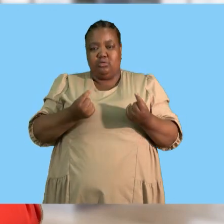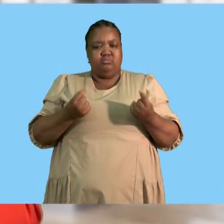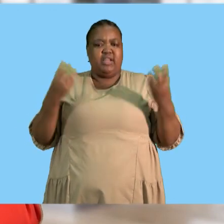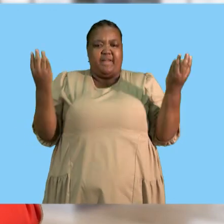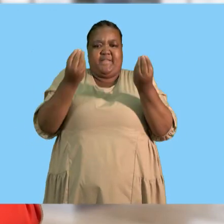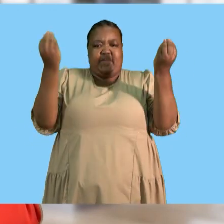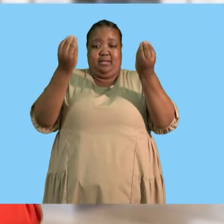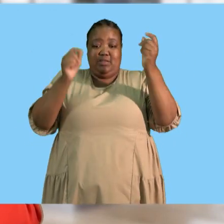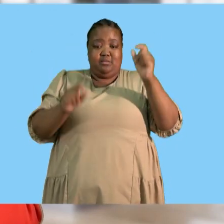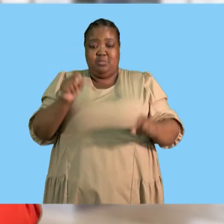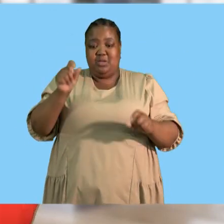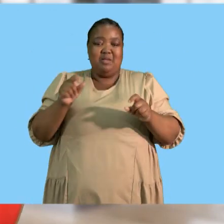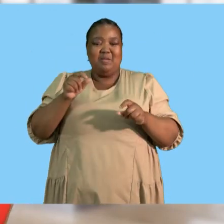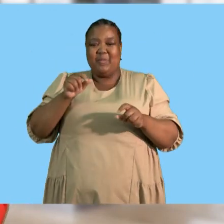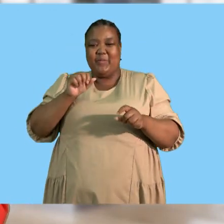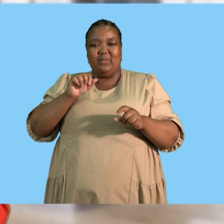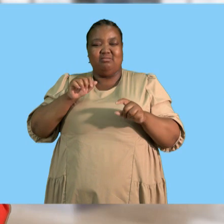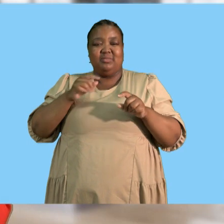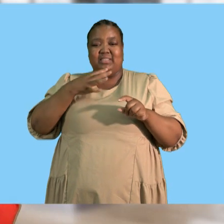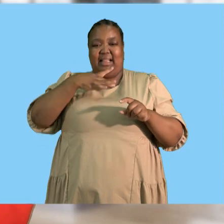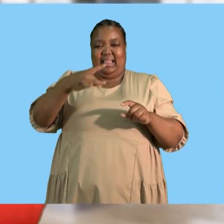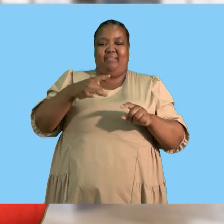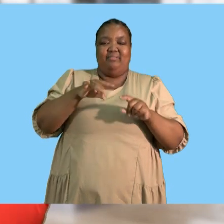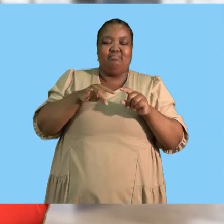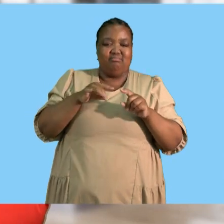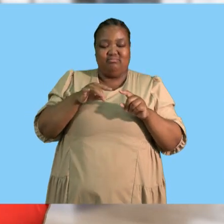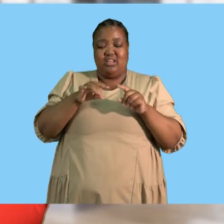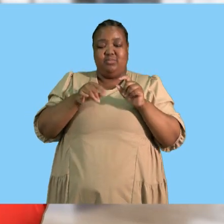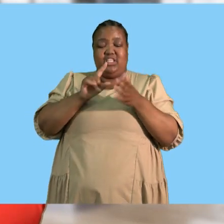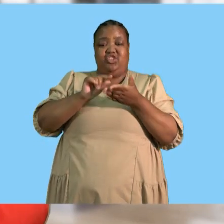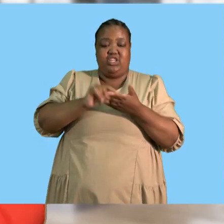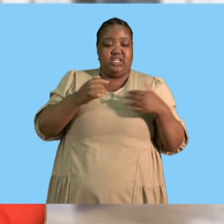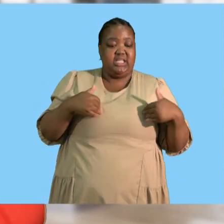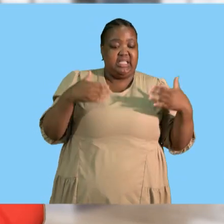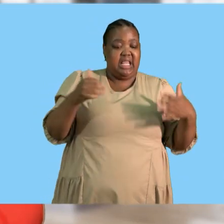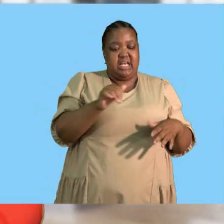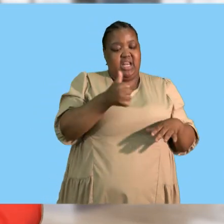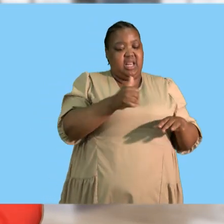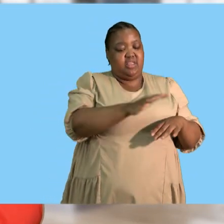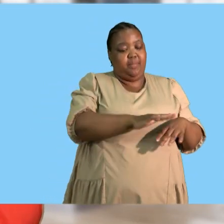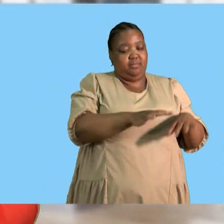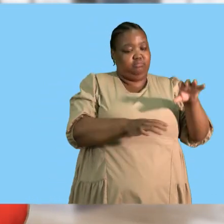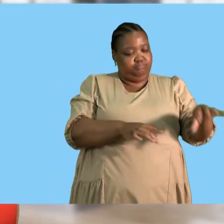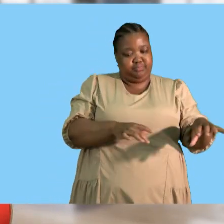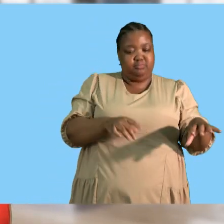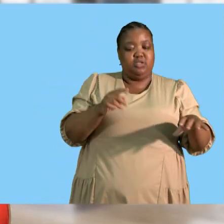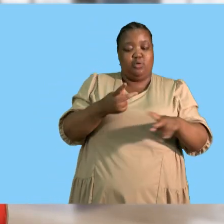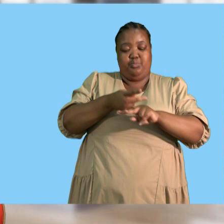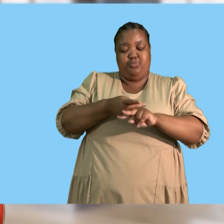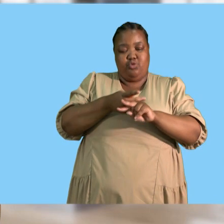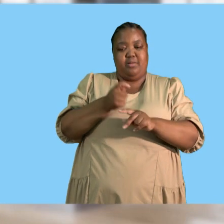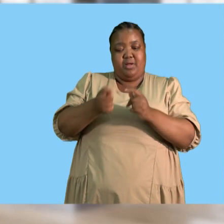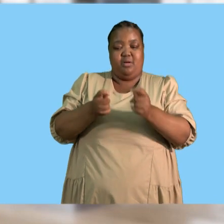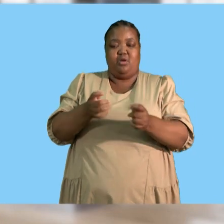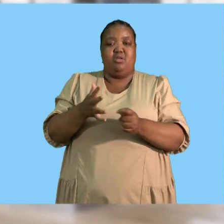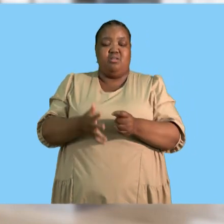love the chicken. So when it is started elsewhere, they are still going to buy the product. Now, the disadvantage is